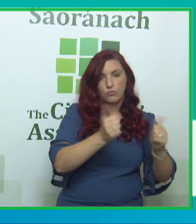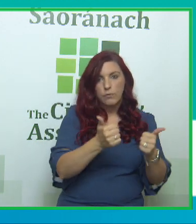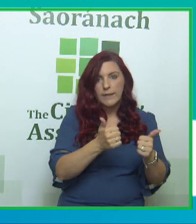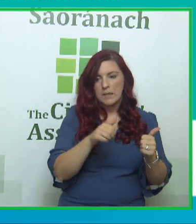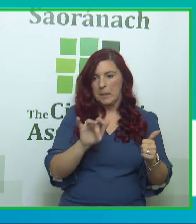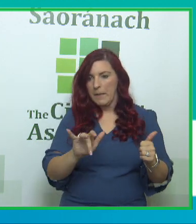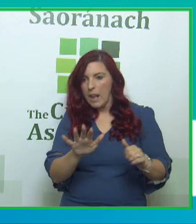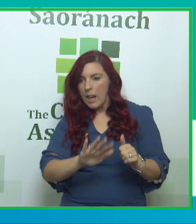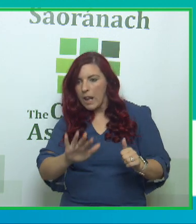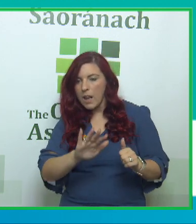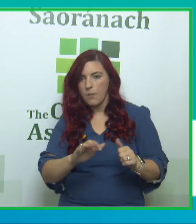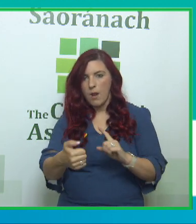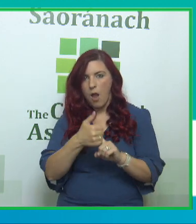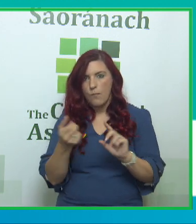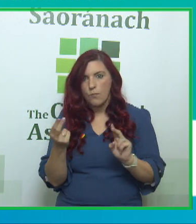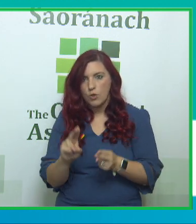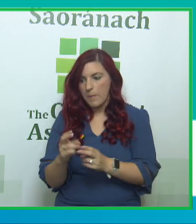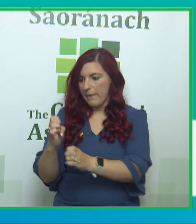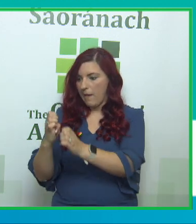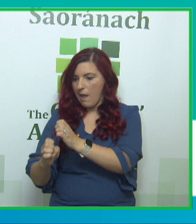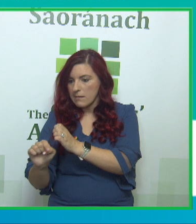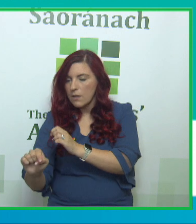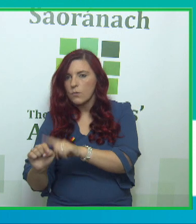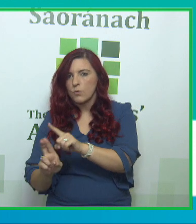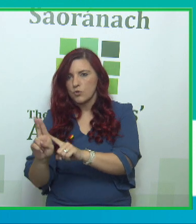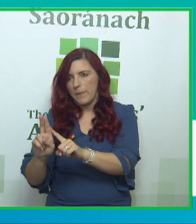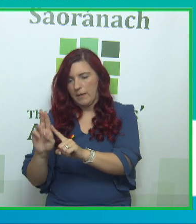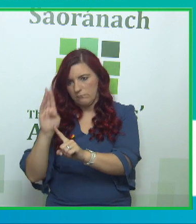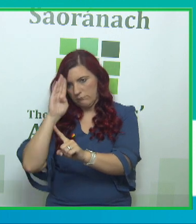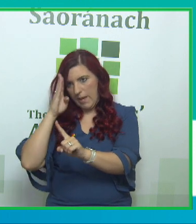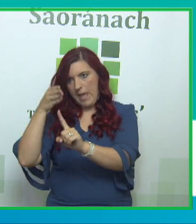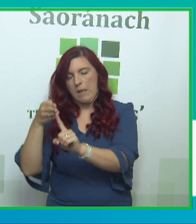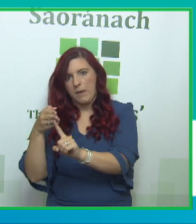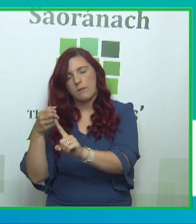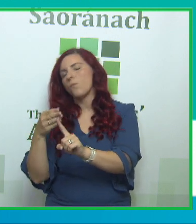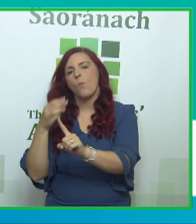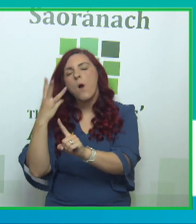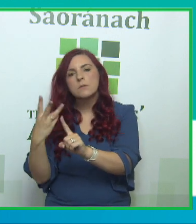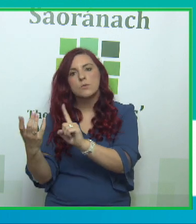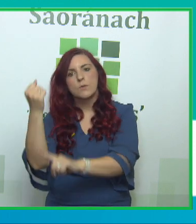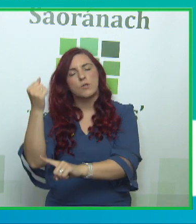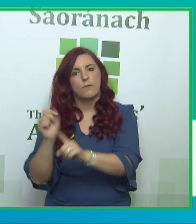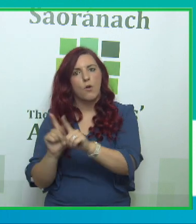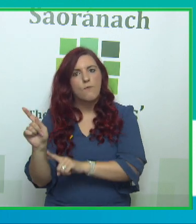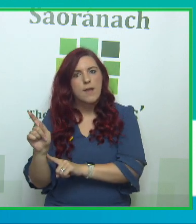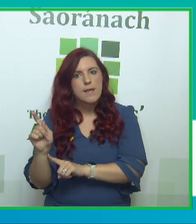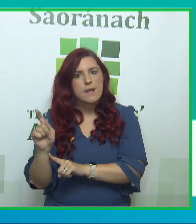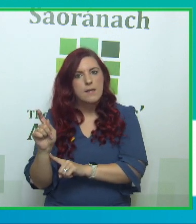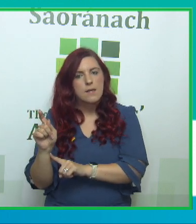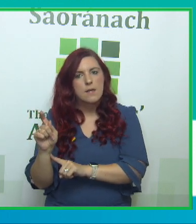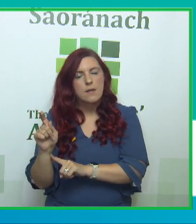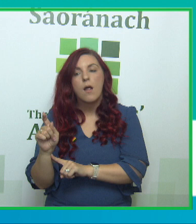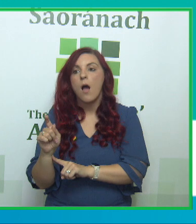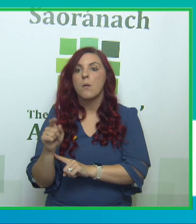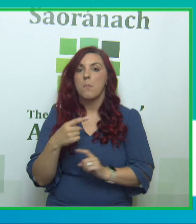middle with harm reduction, but at the end of that, we should be aspiring for recovery. So, listen, it's been